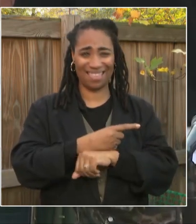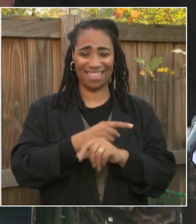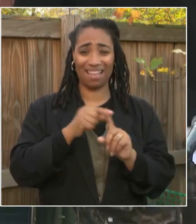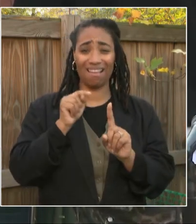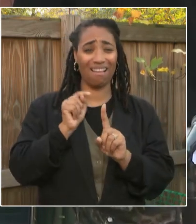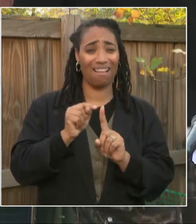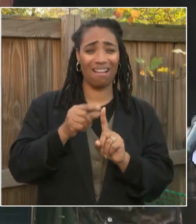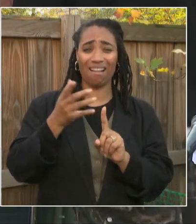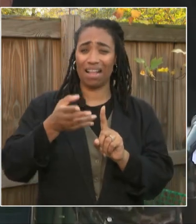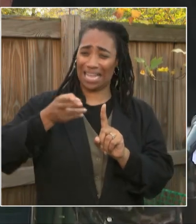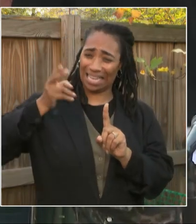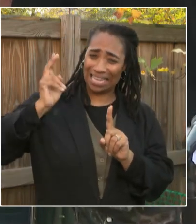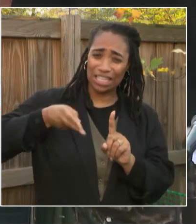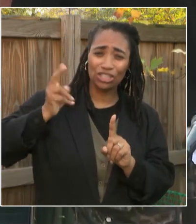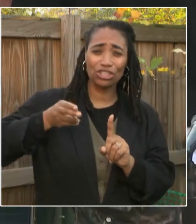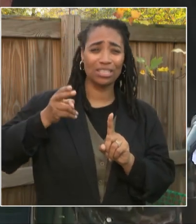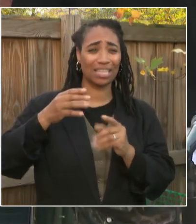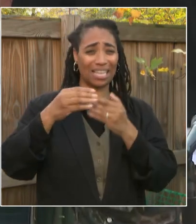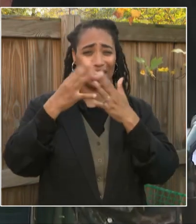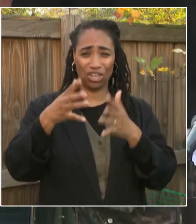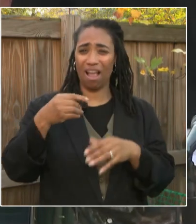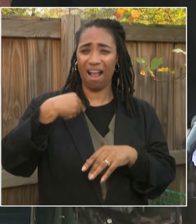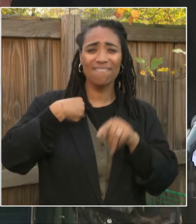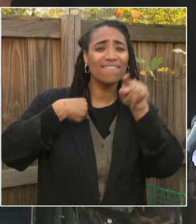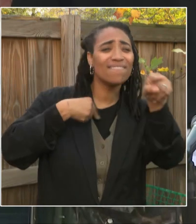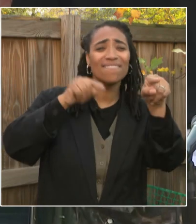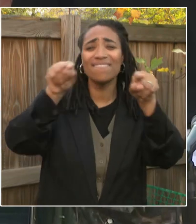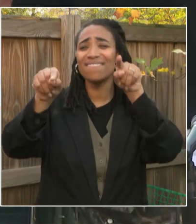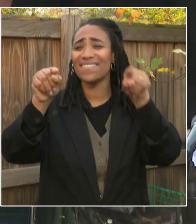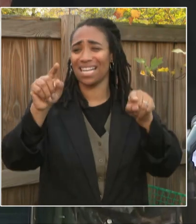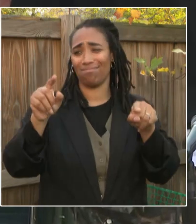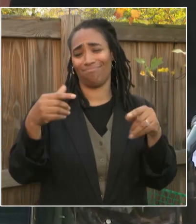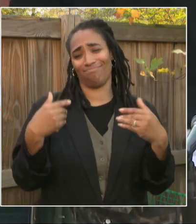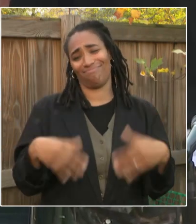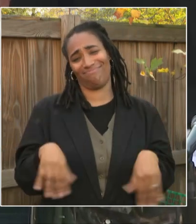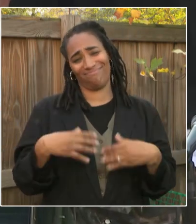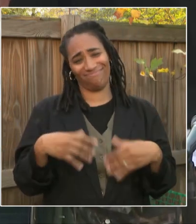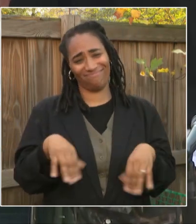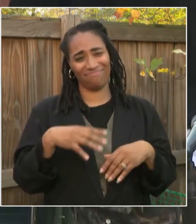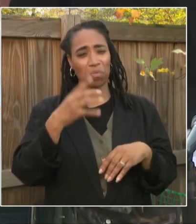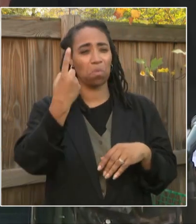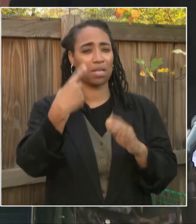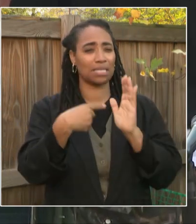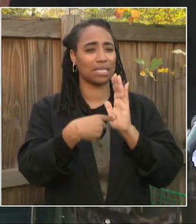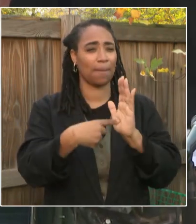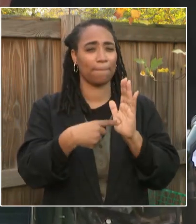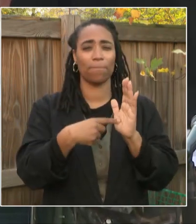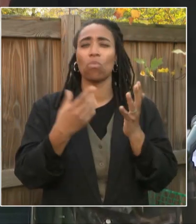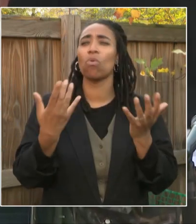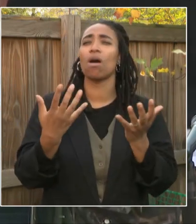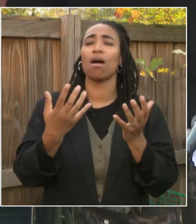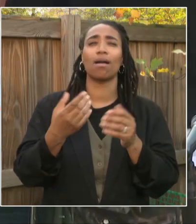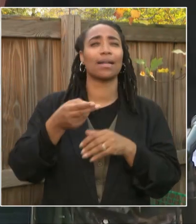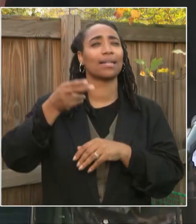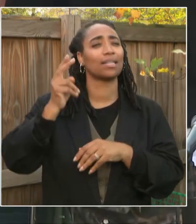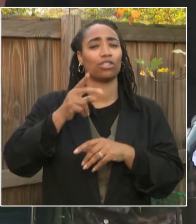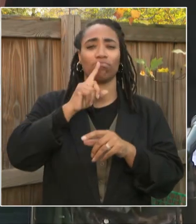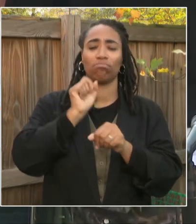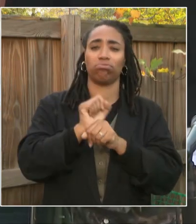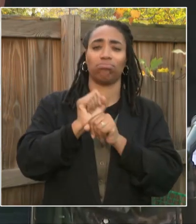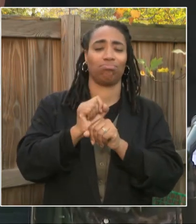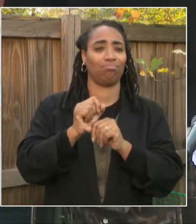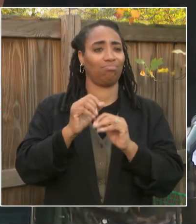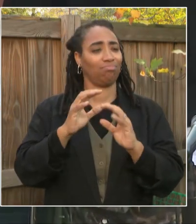the life and the legacy of go-go music here. And we have right here one of those history makers, one of those who helped shape one of the most iconic